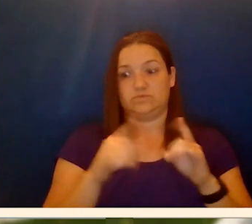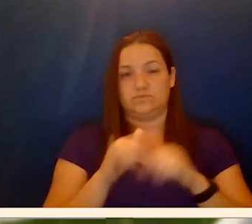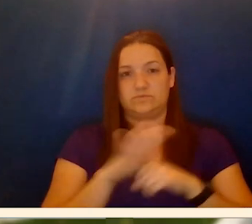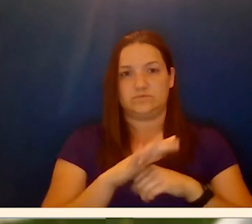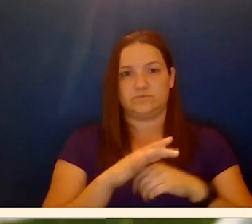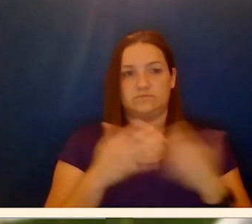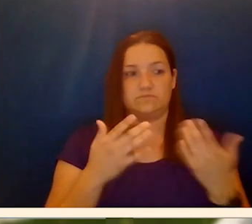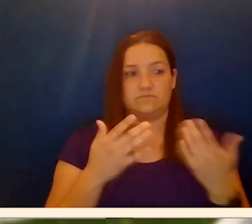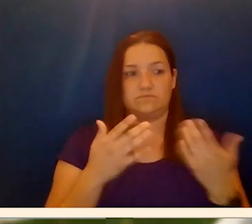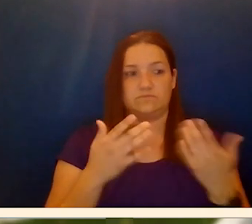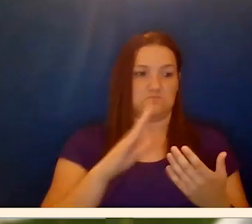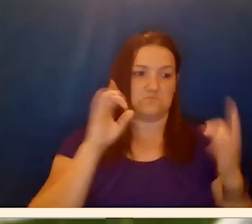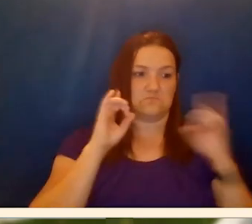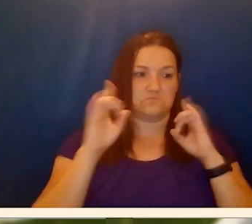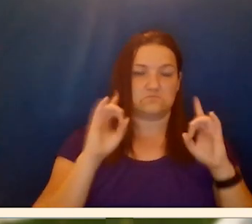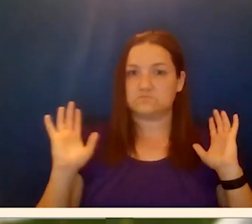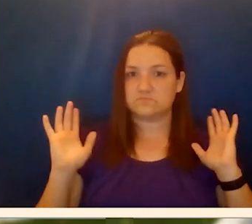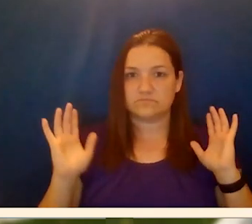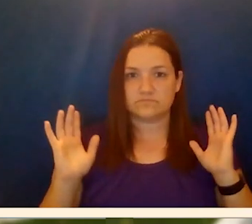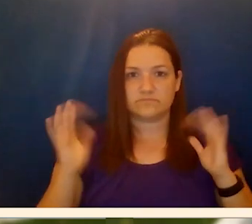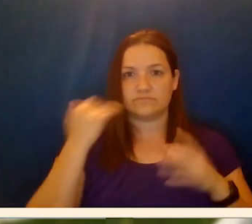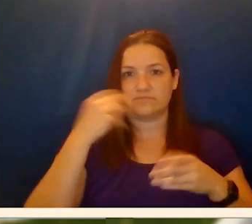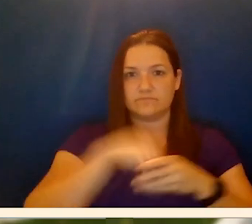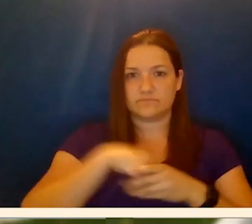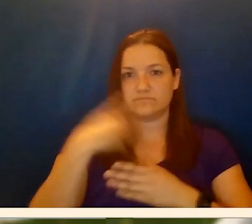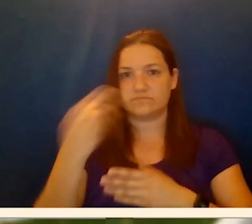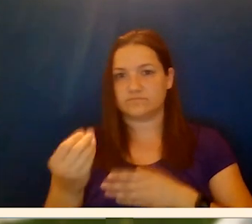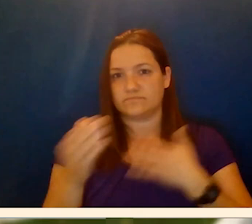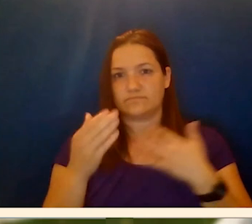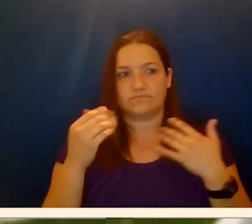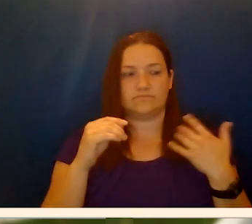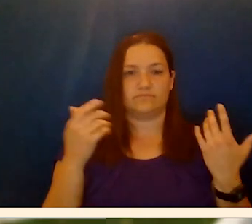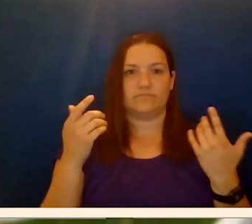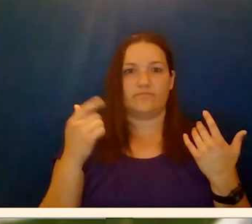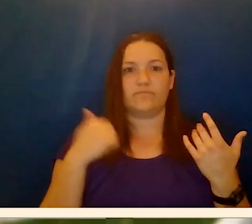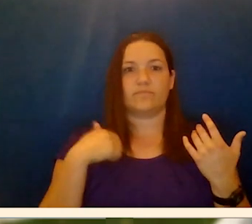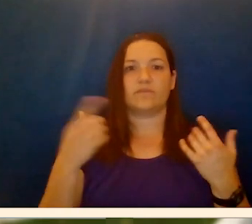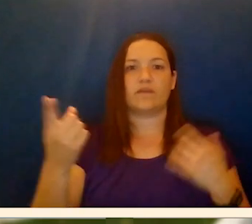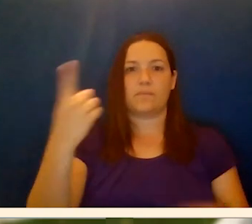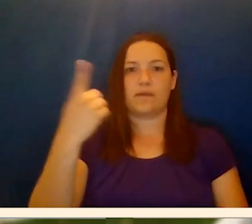it's indoors or outdoors. I did get a question during that